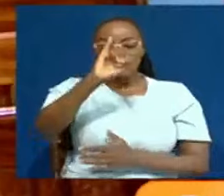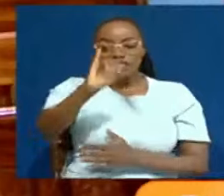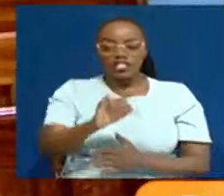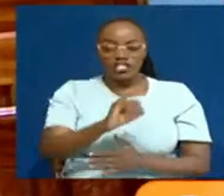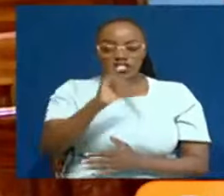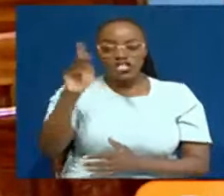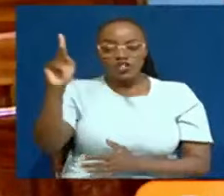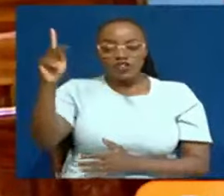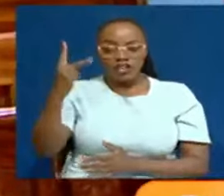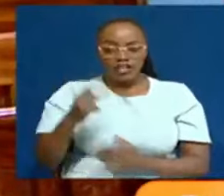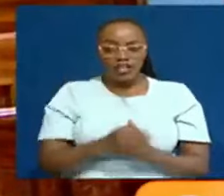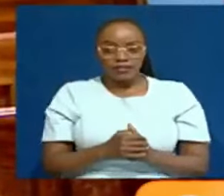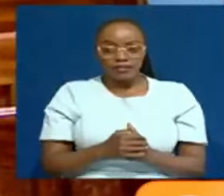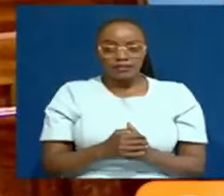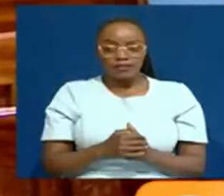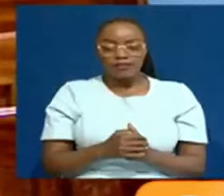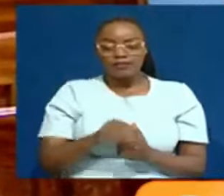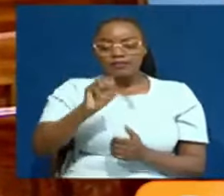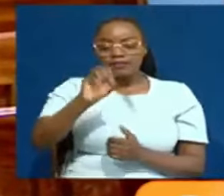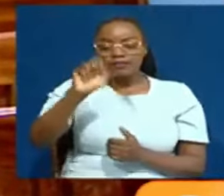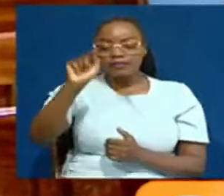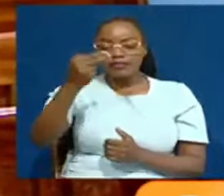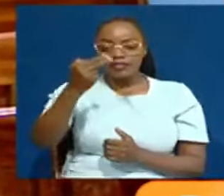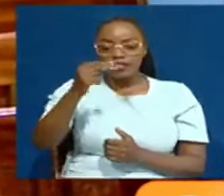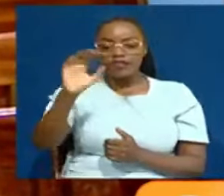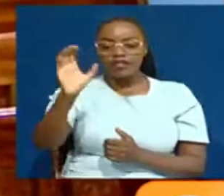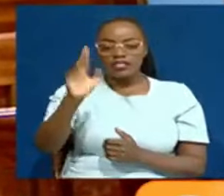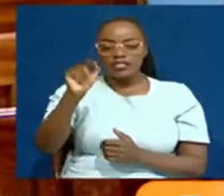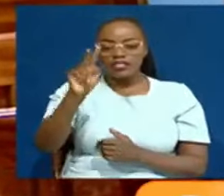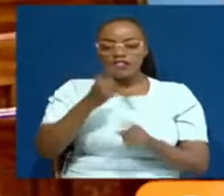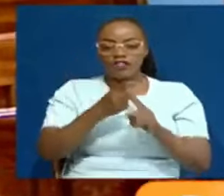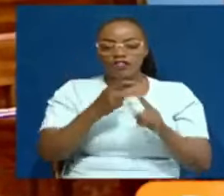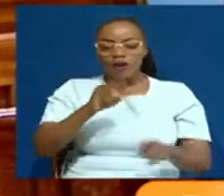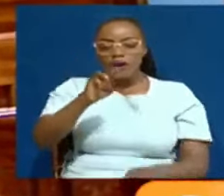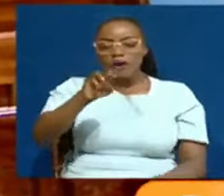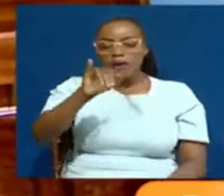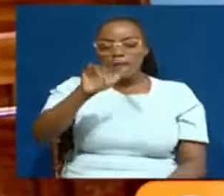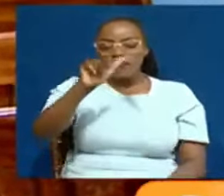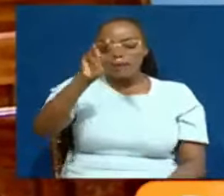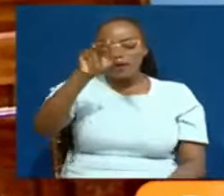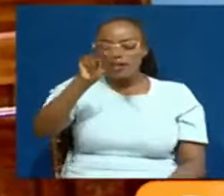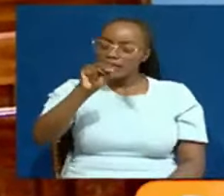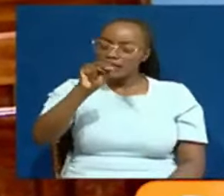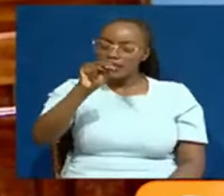of Kenya. Seth Olale, Citizen TV at the Milimani Law Courts, Nairobi County.